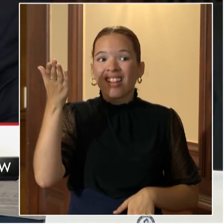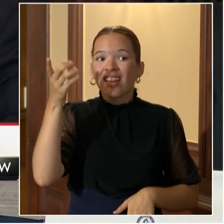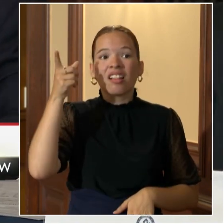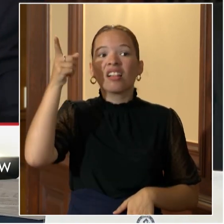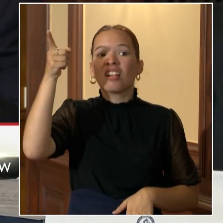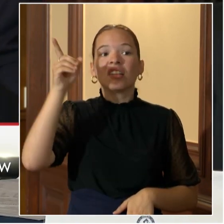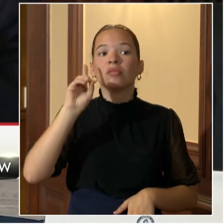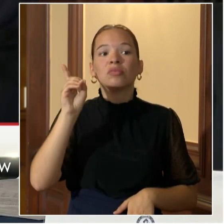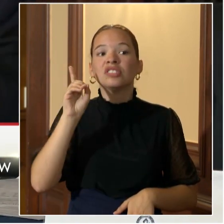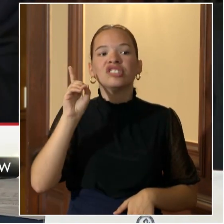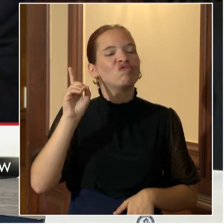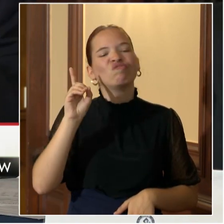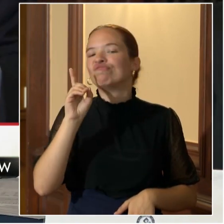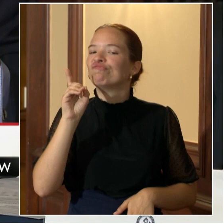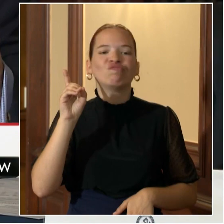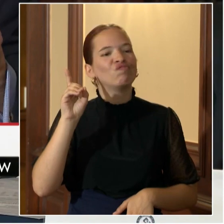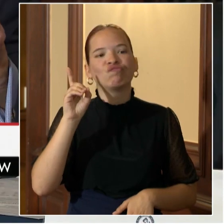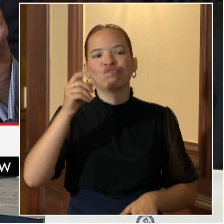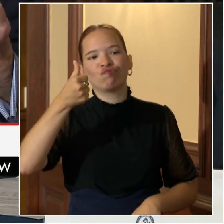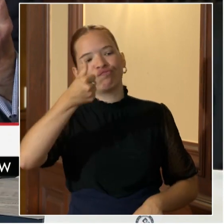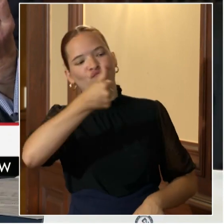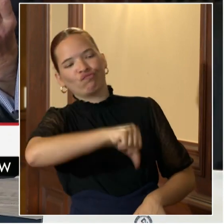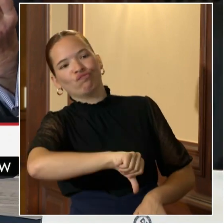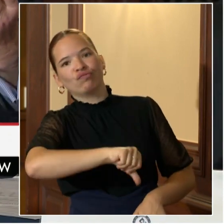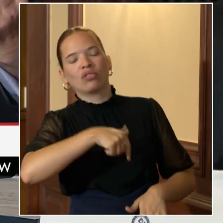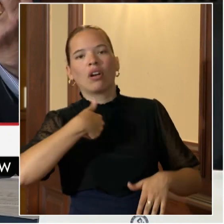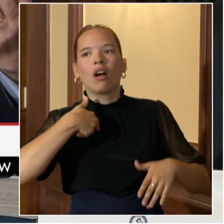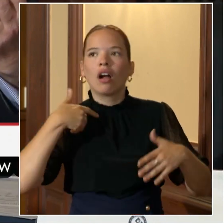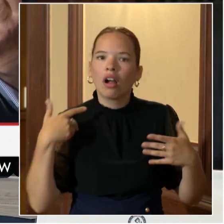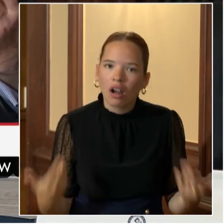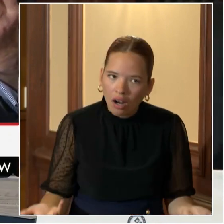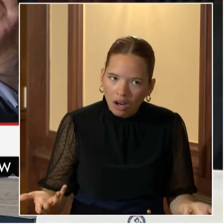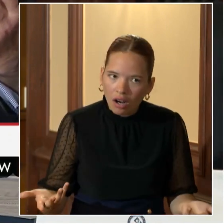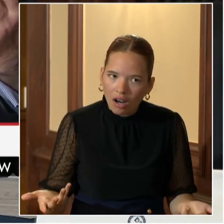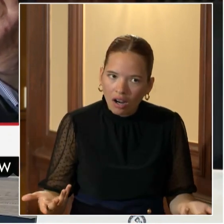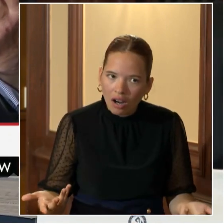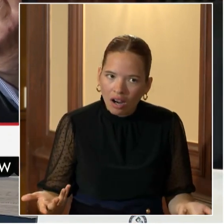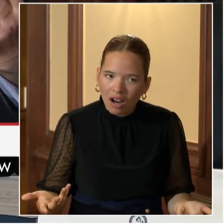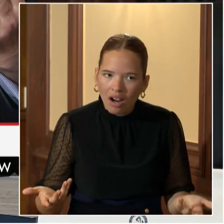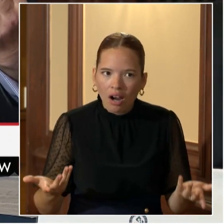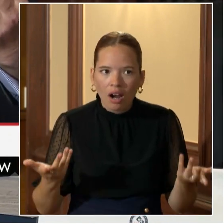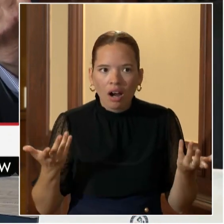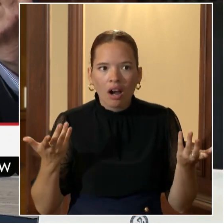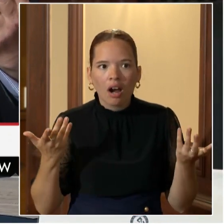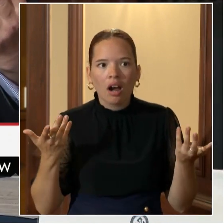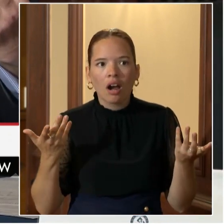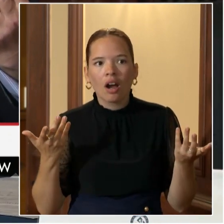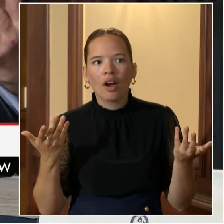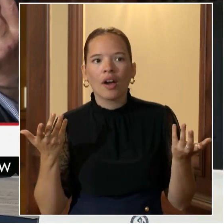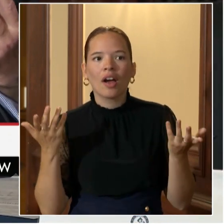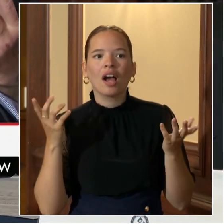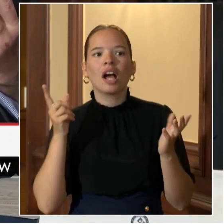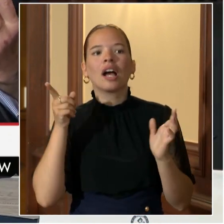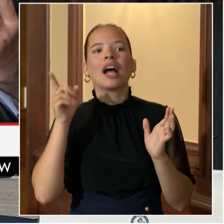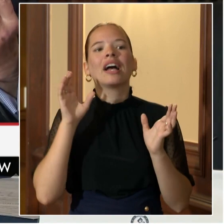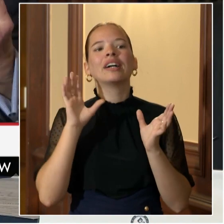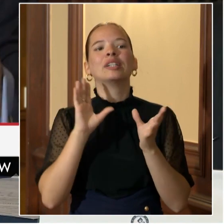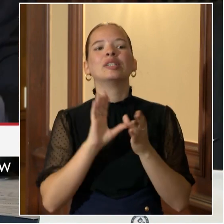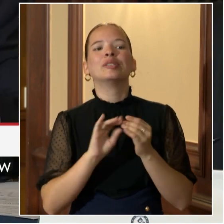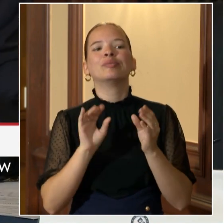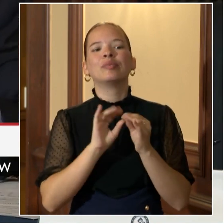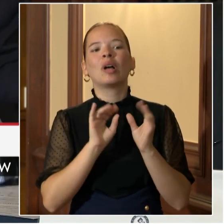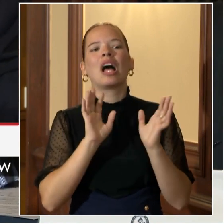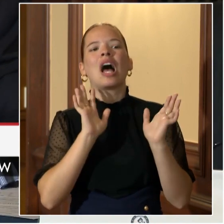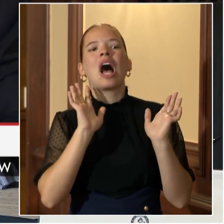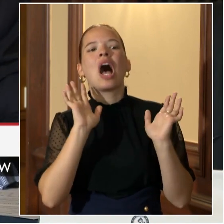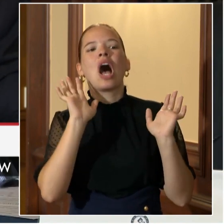for us, this Nero approach to government while we're under attack is